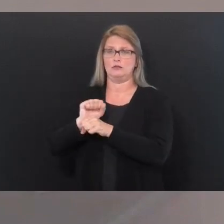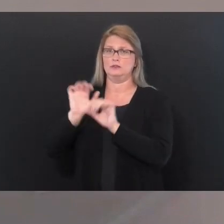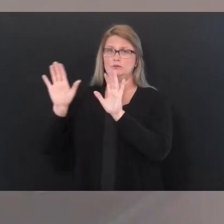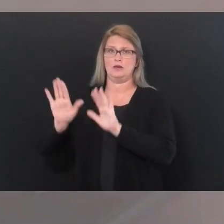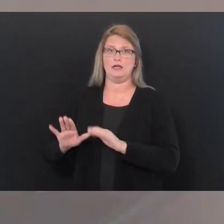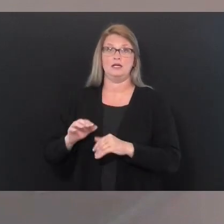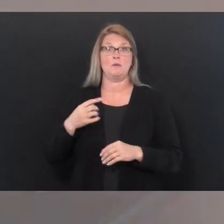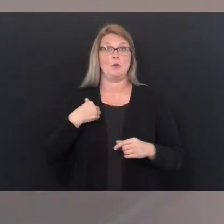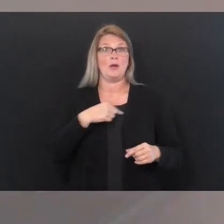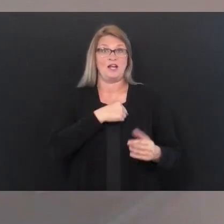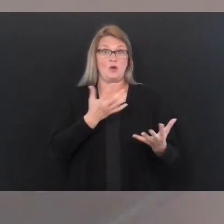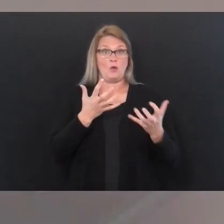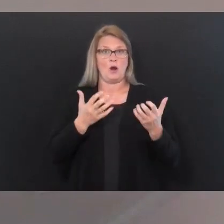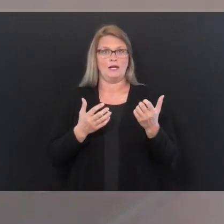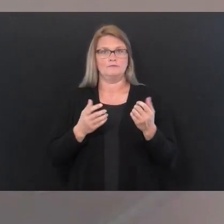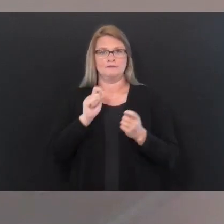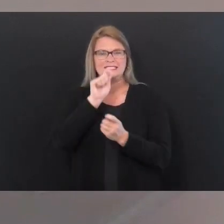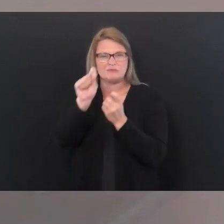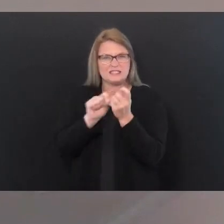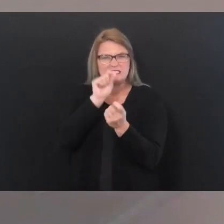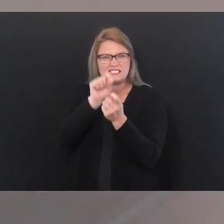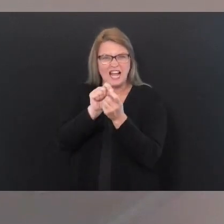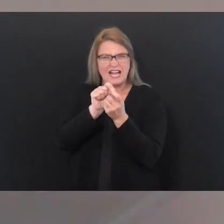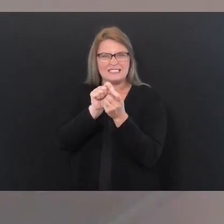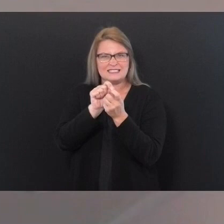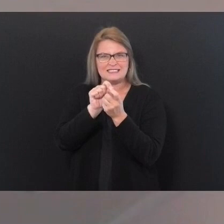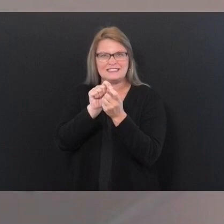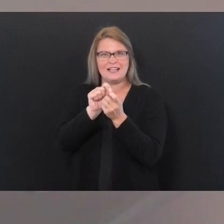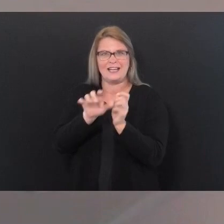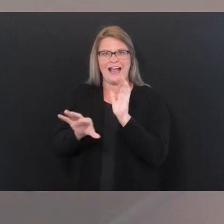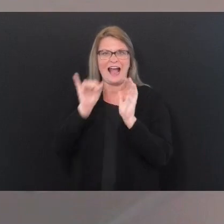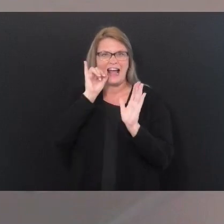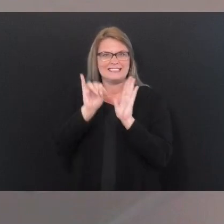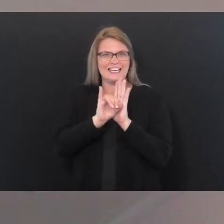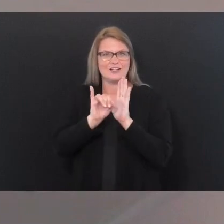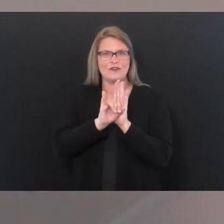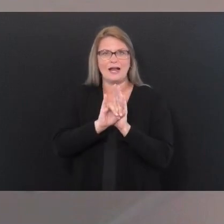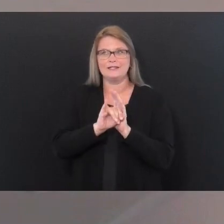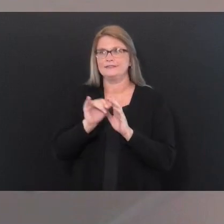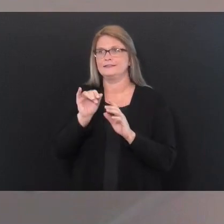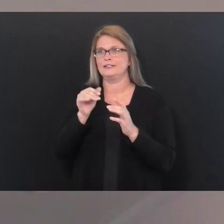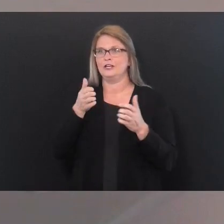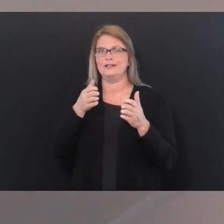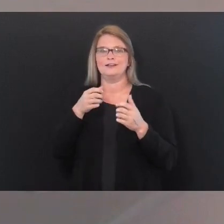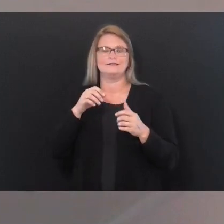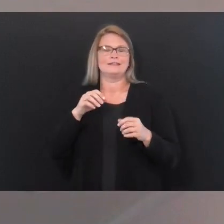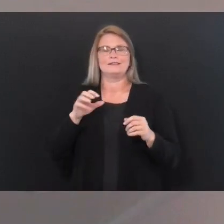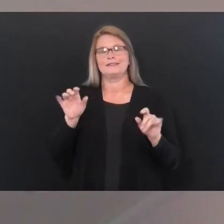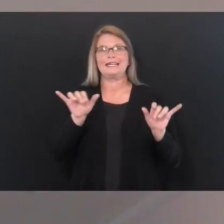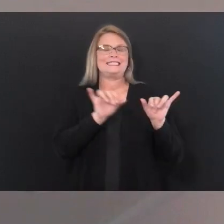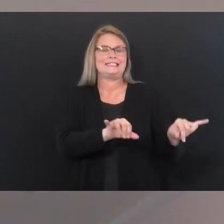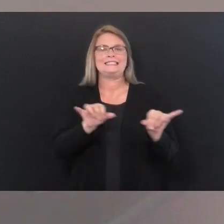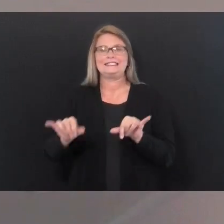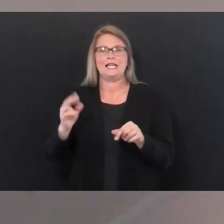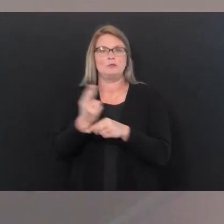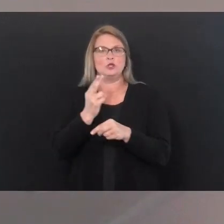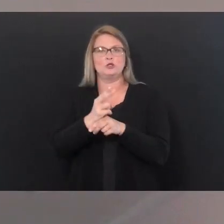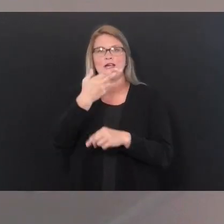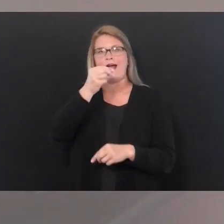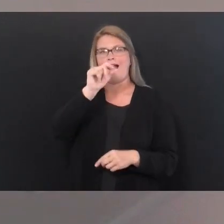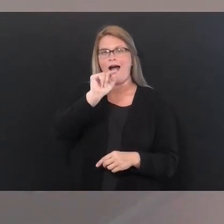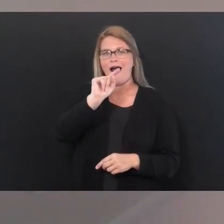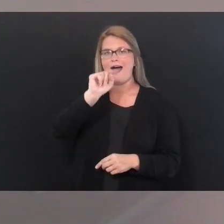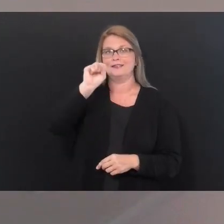those assets in a more precise way. So kind of using the hot spotting concept from law enforcement, that where you know you have